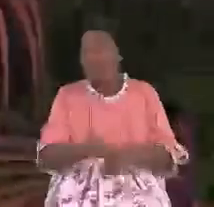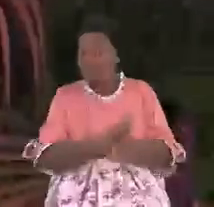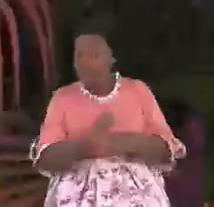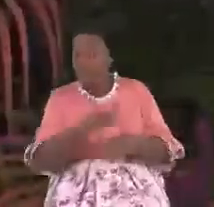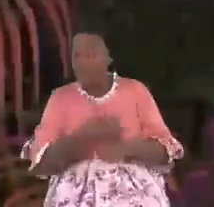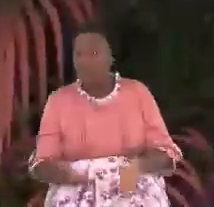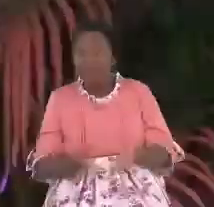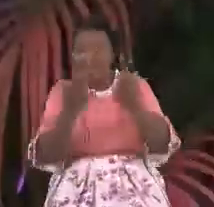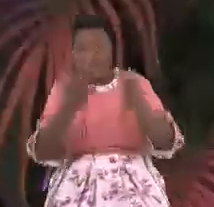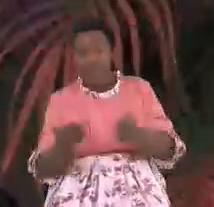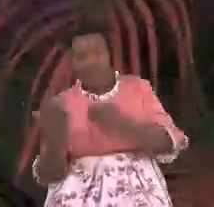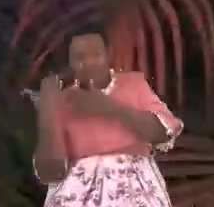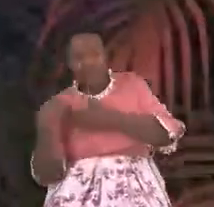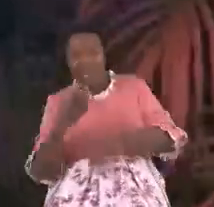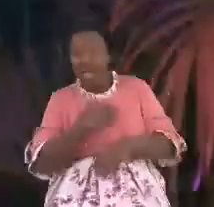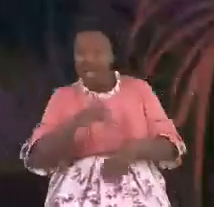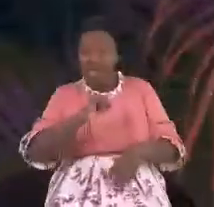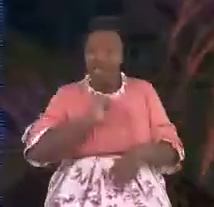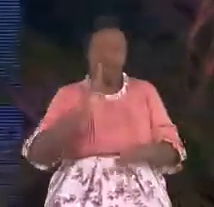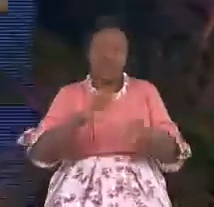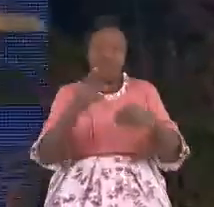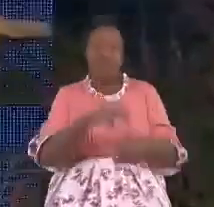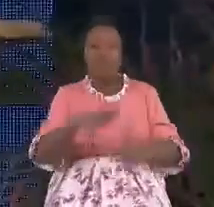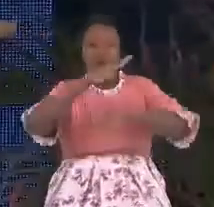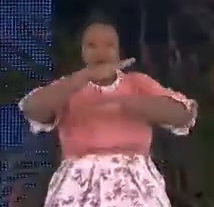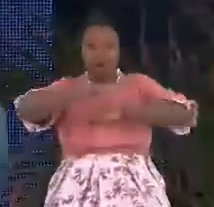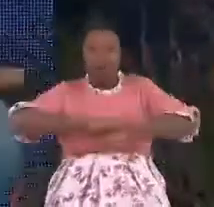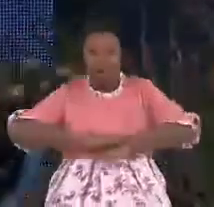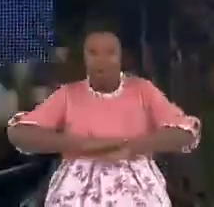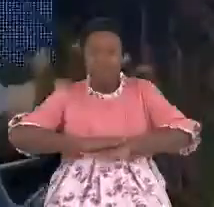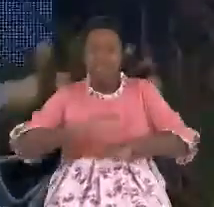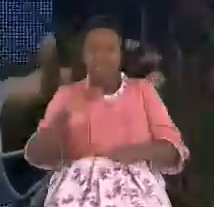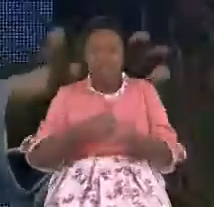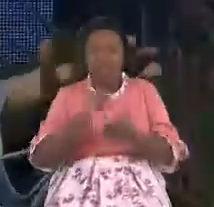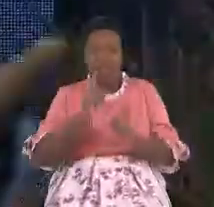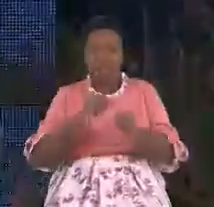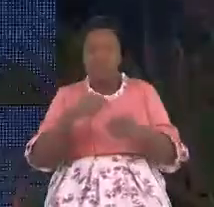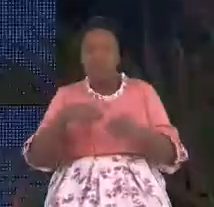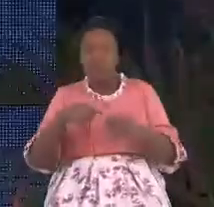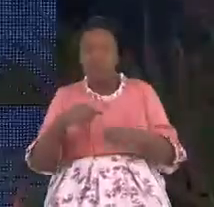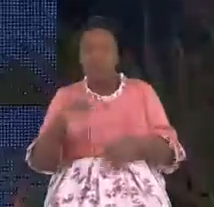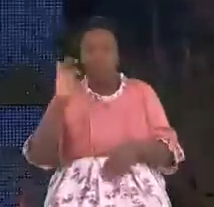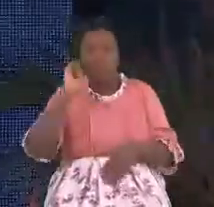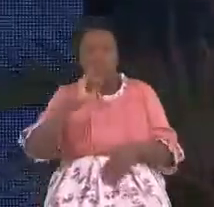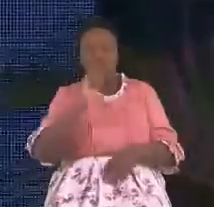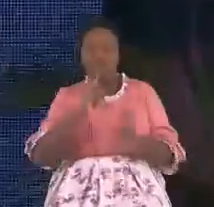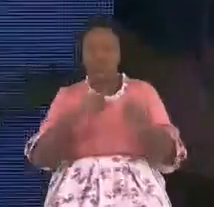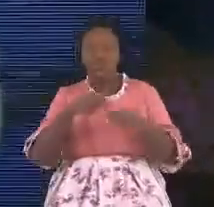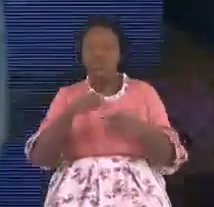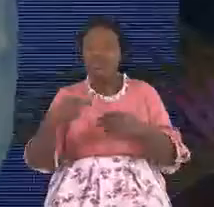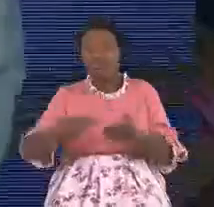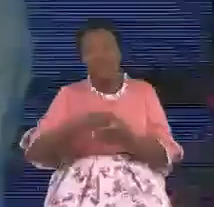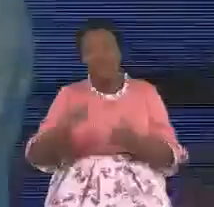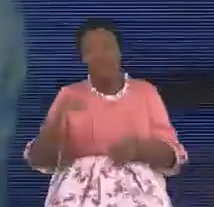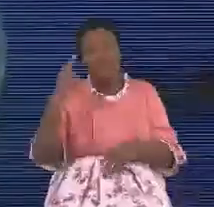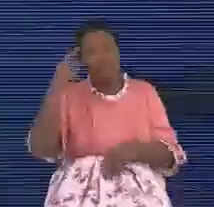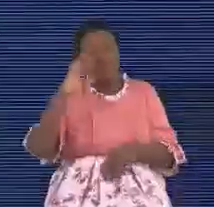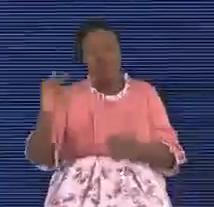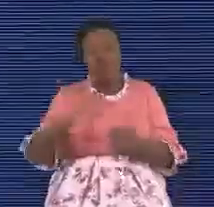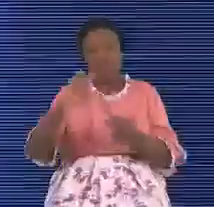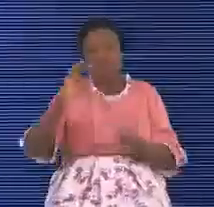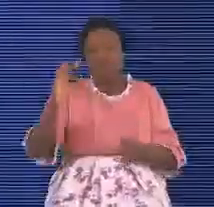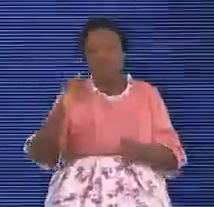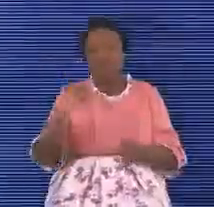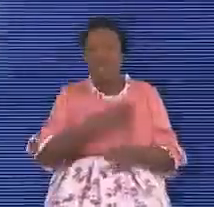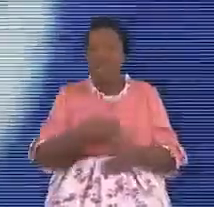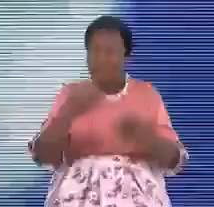laden, and I will give you rest. He's talking about refreshing for your spirit. And now